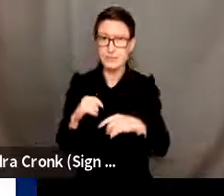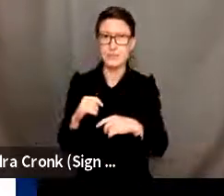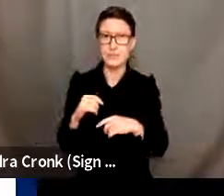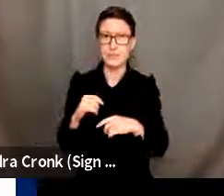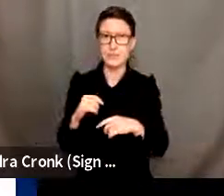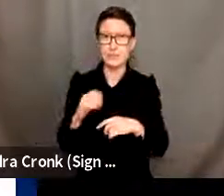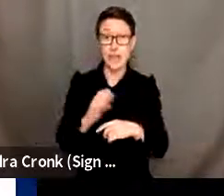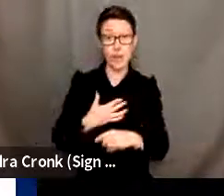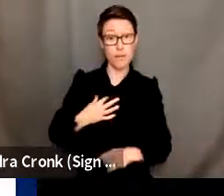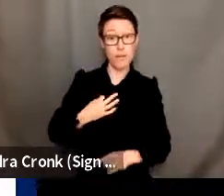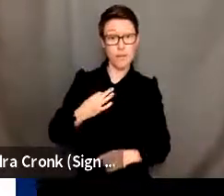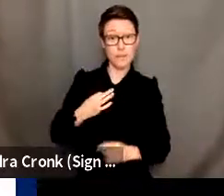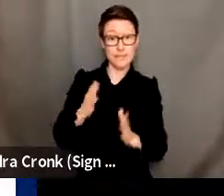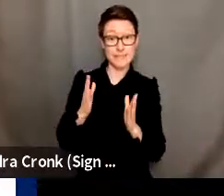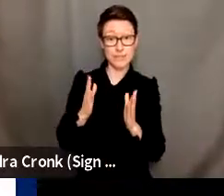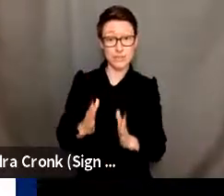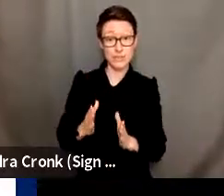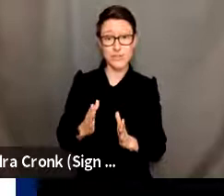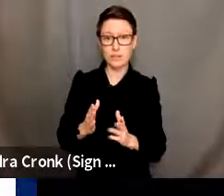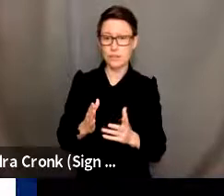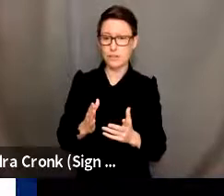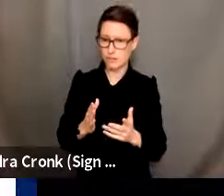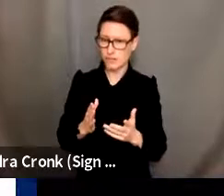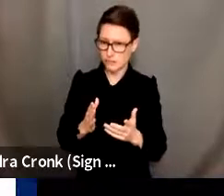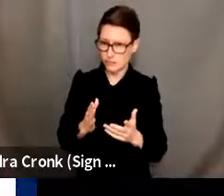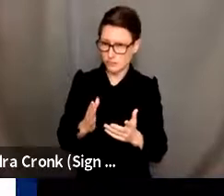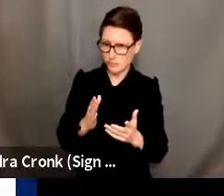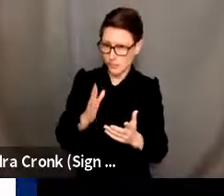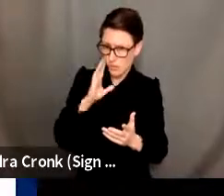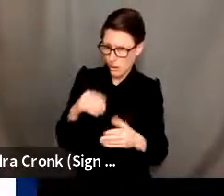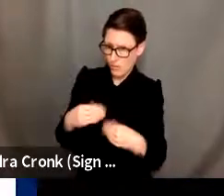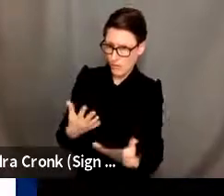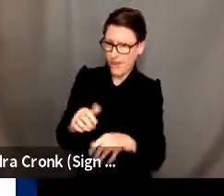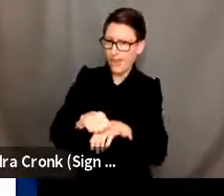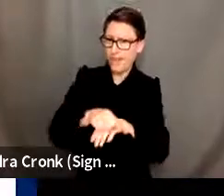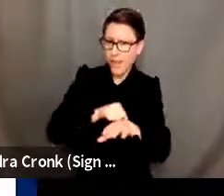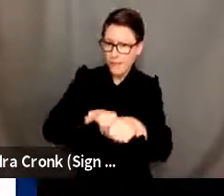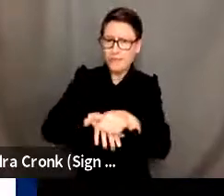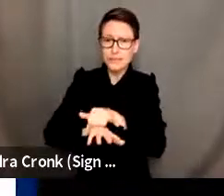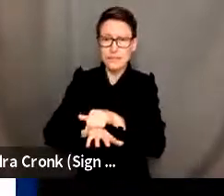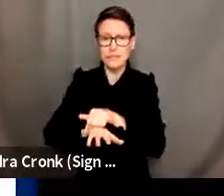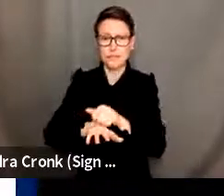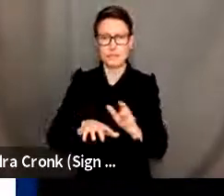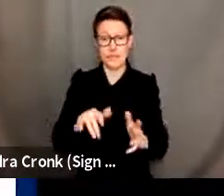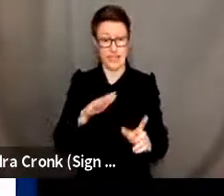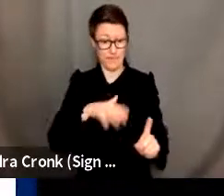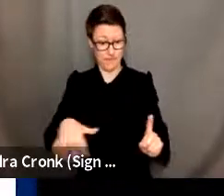And our volunteers have the access of gloves, and it's a very safe